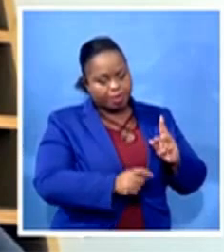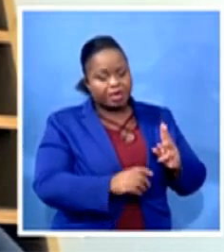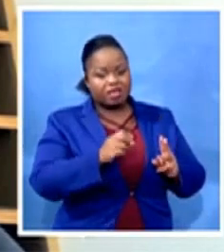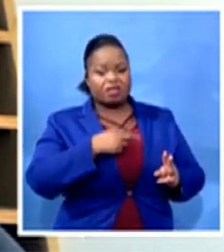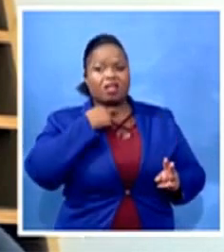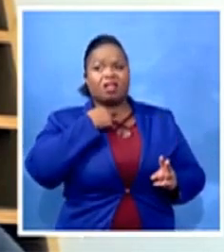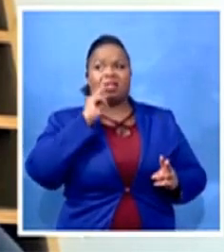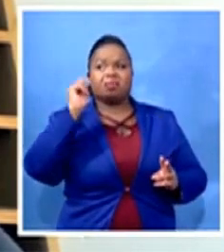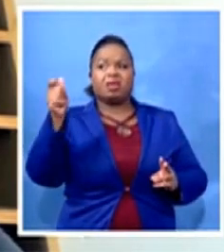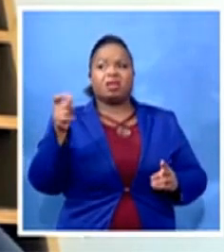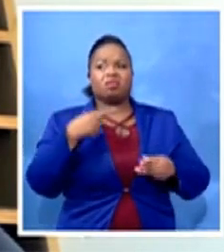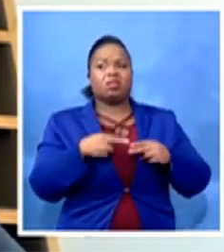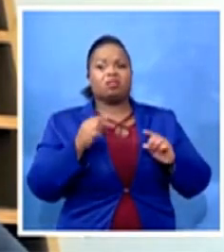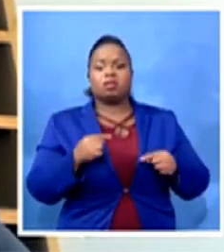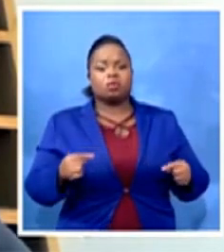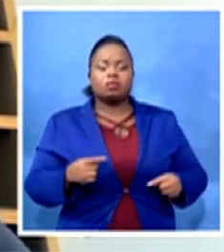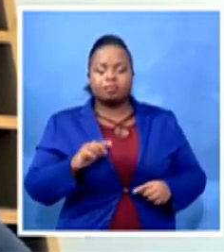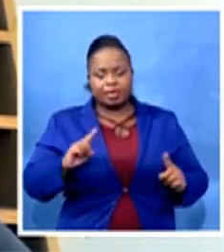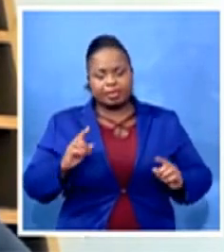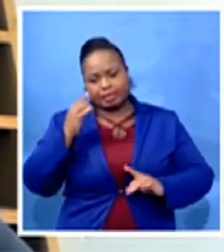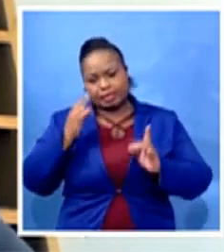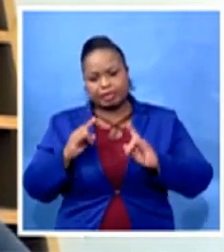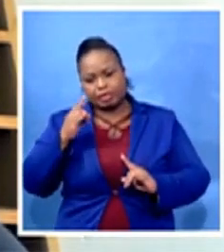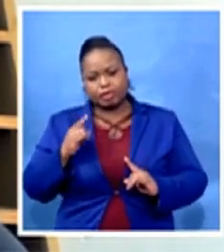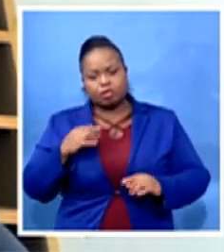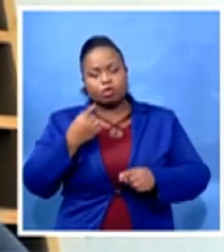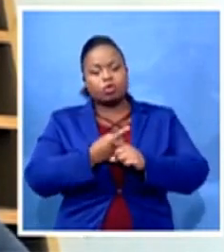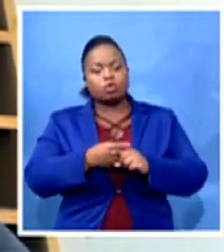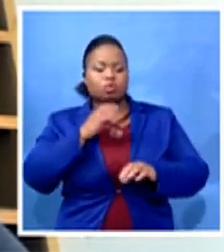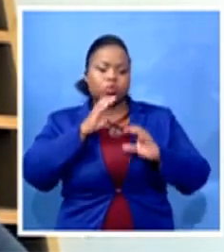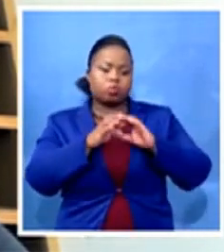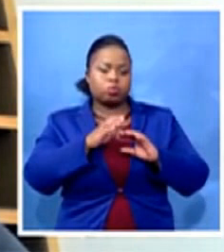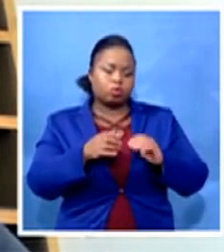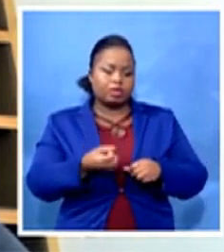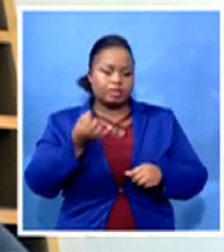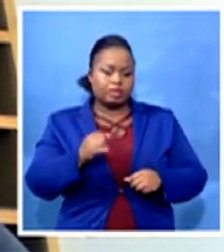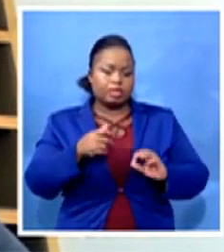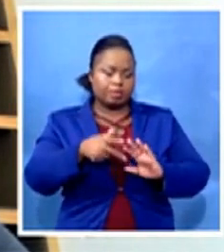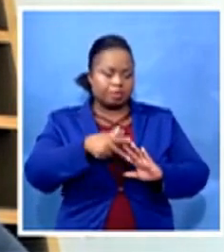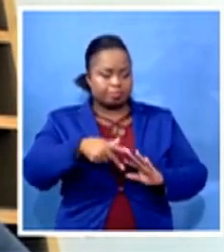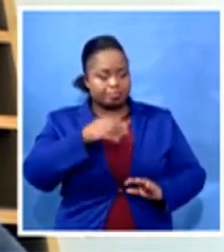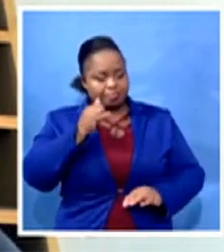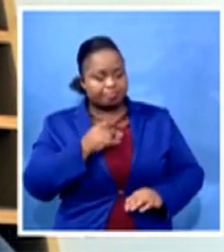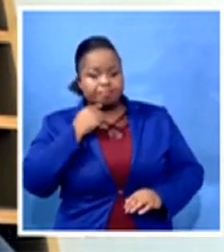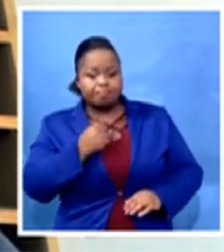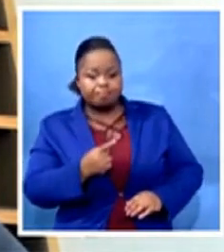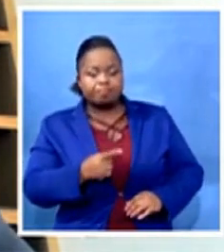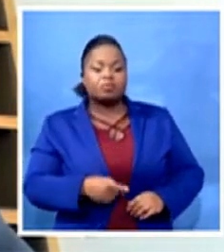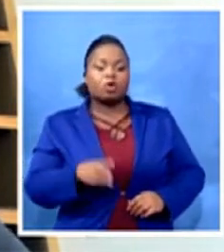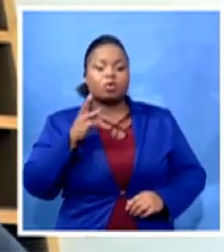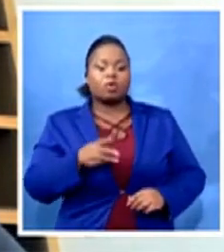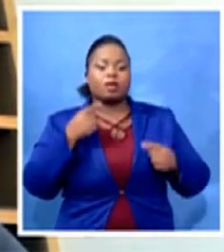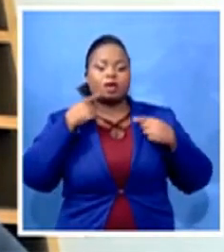to, the mayoral committee still has to endorse them. Then it will be announced by month end on the